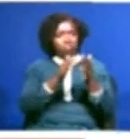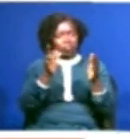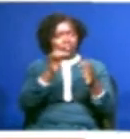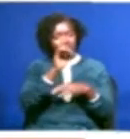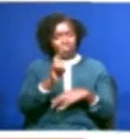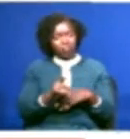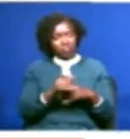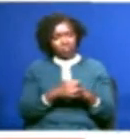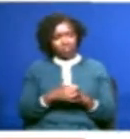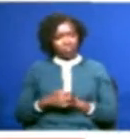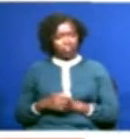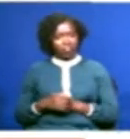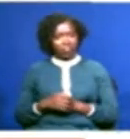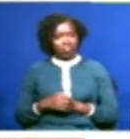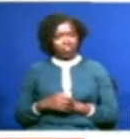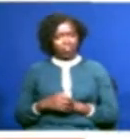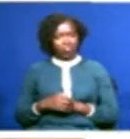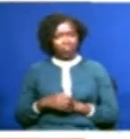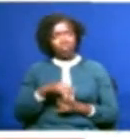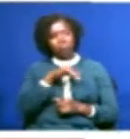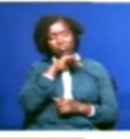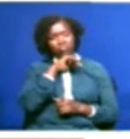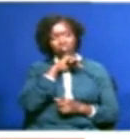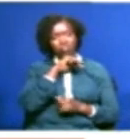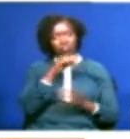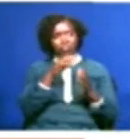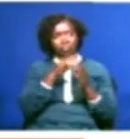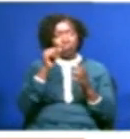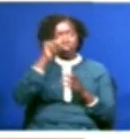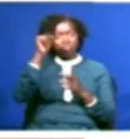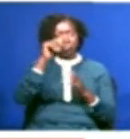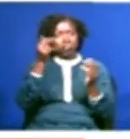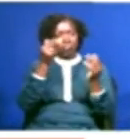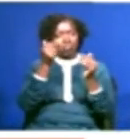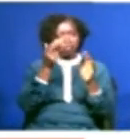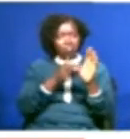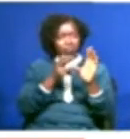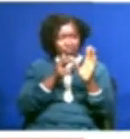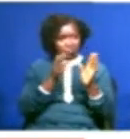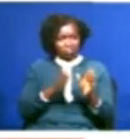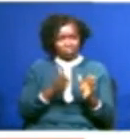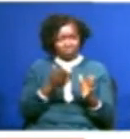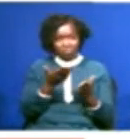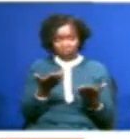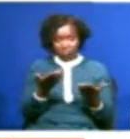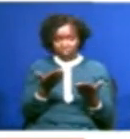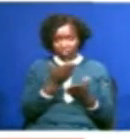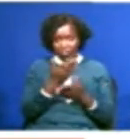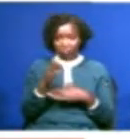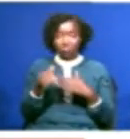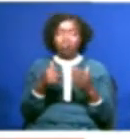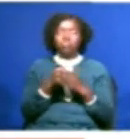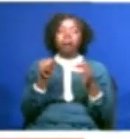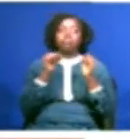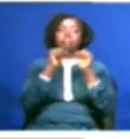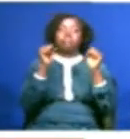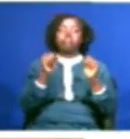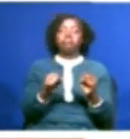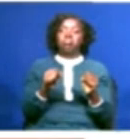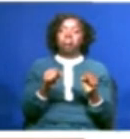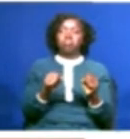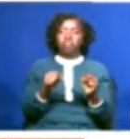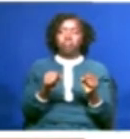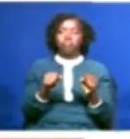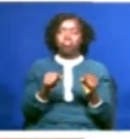is, Raila Odinga is a big political player in this entire system, if we were to look at it that